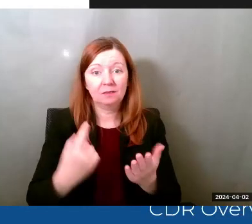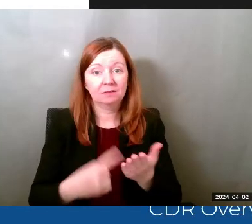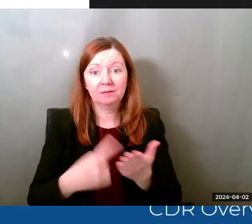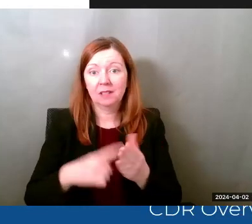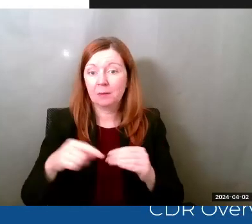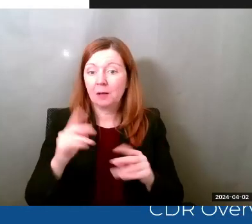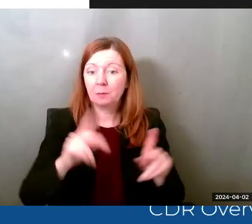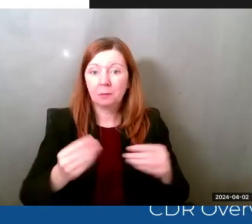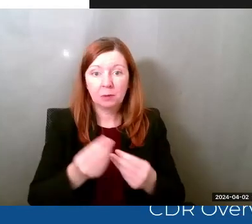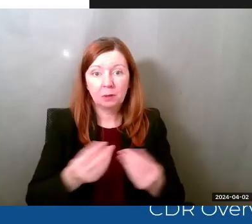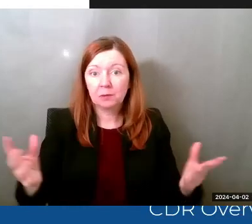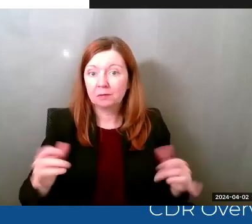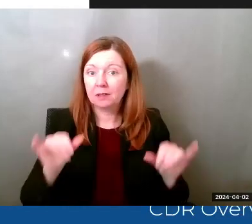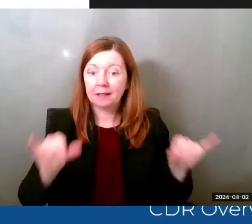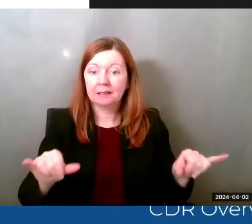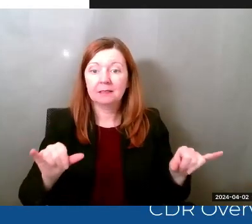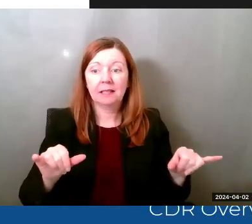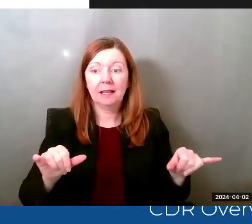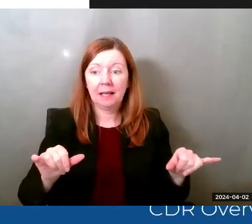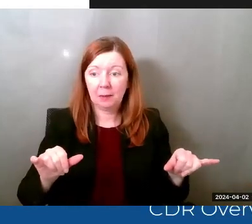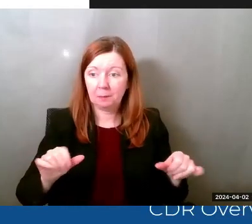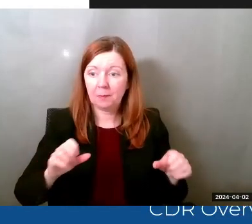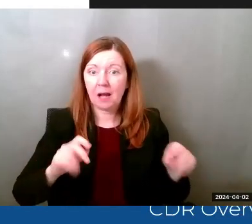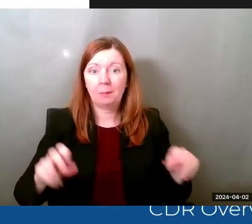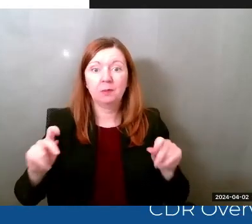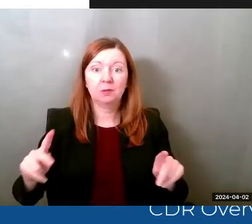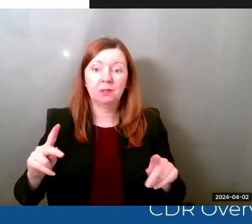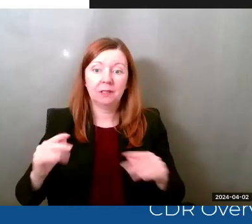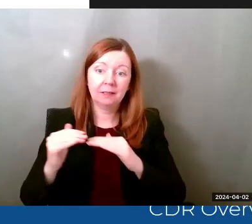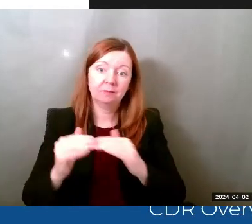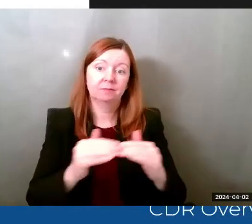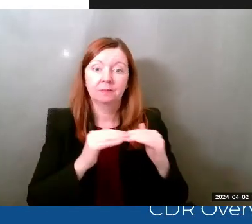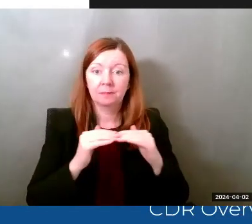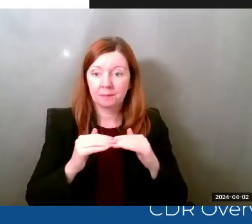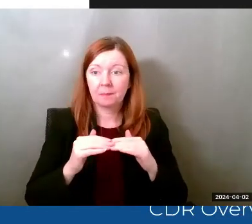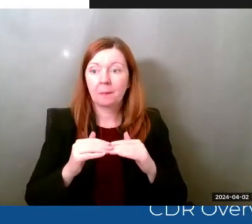people providing the same measure of opportunity or equitable